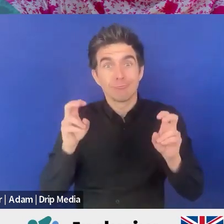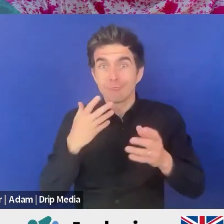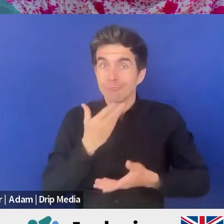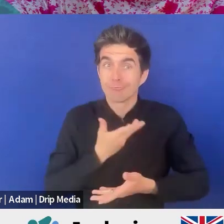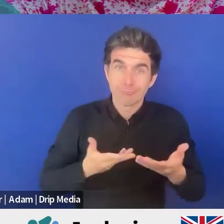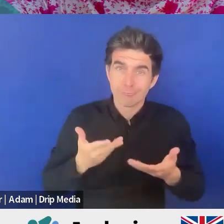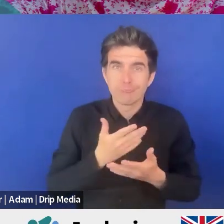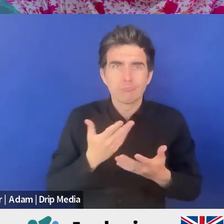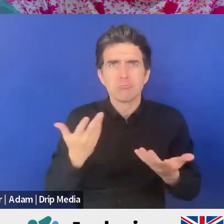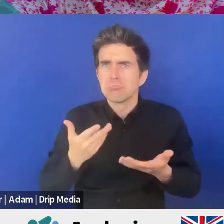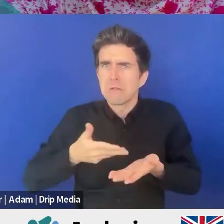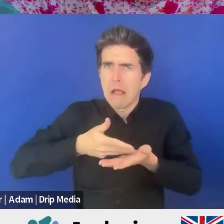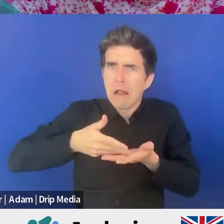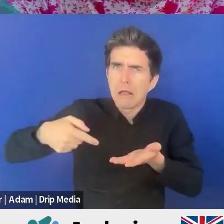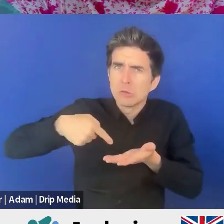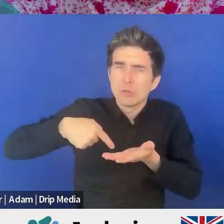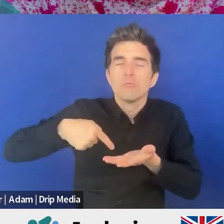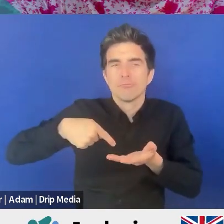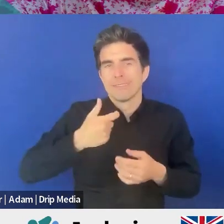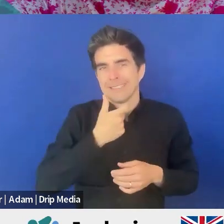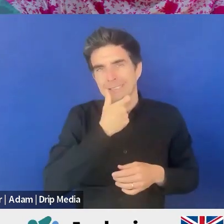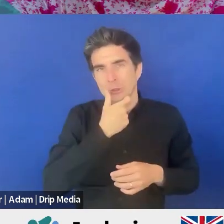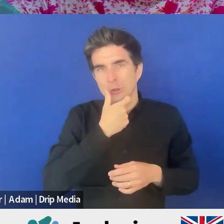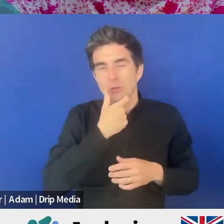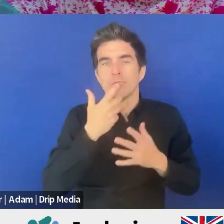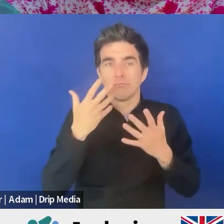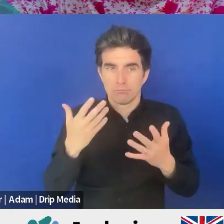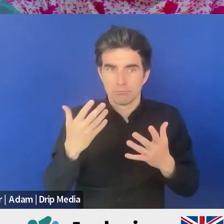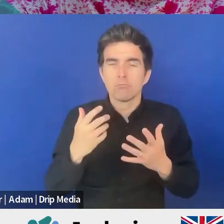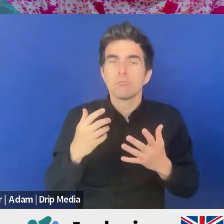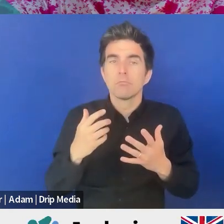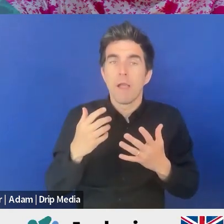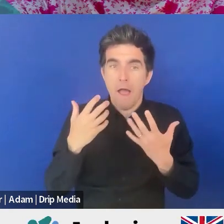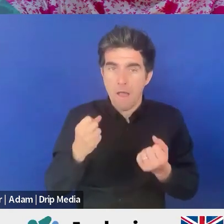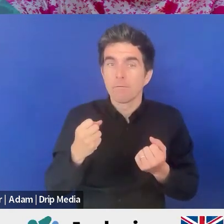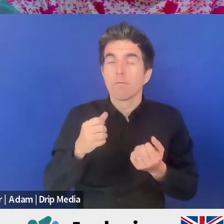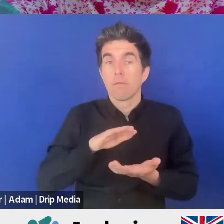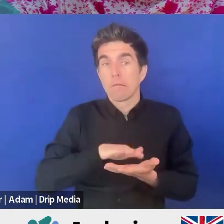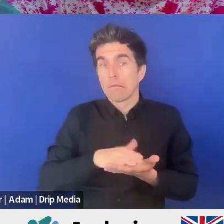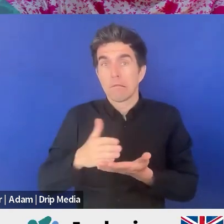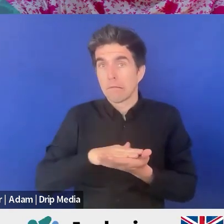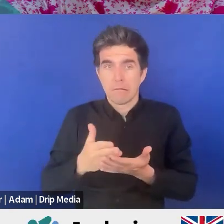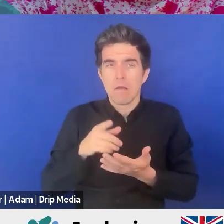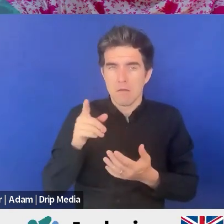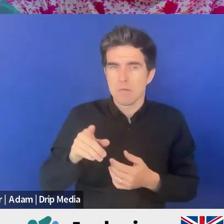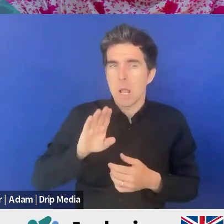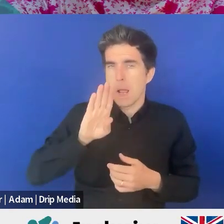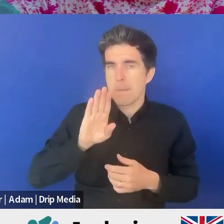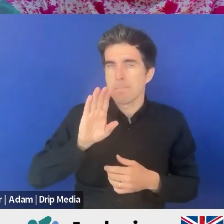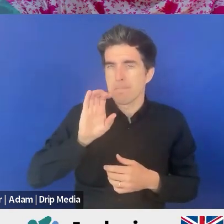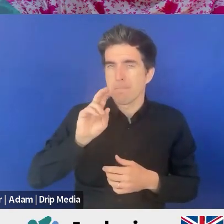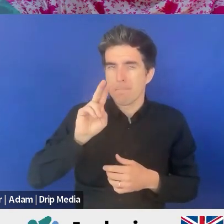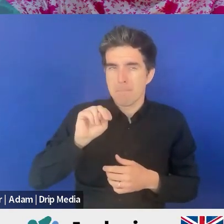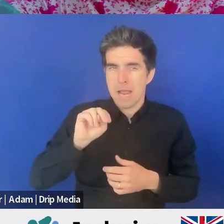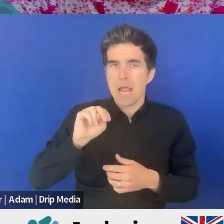in Bengali. Unfortunately, our Nepali translation, there are some issues. We're trying to work on that. To choose your language channel